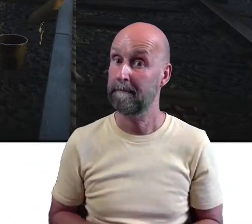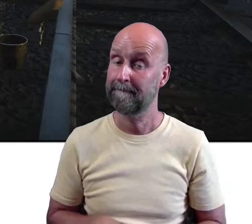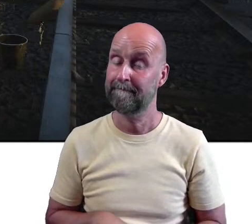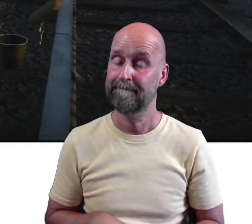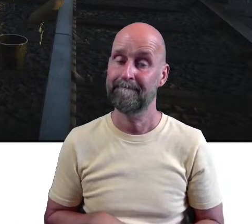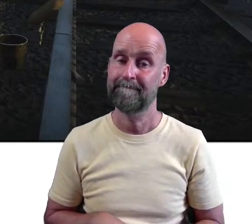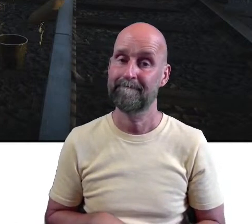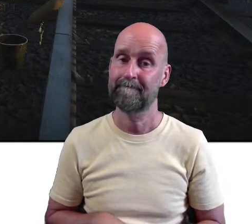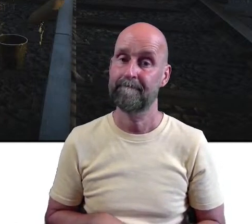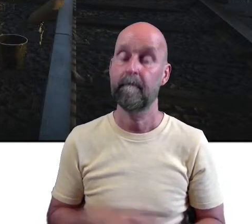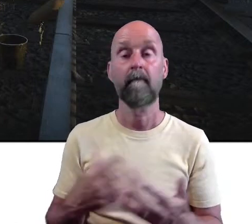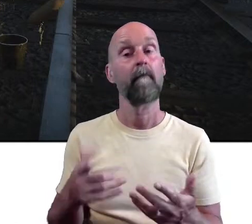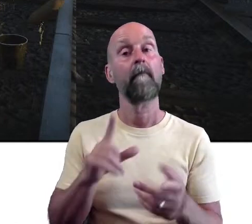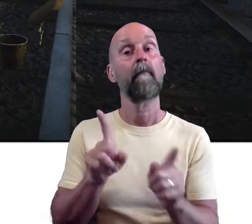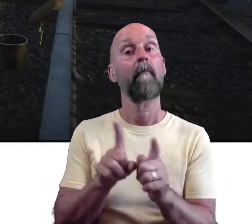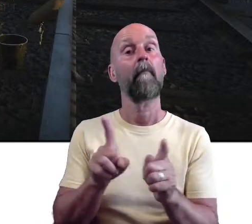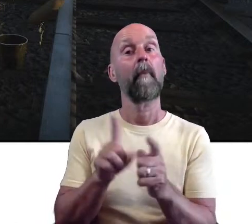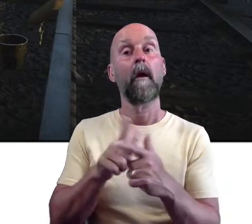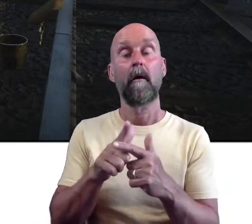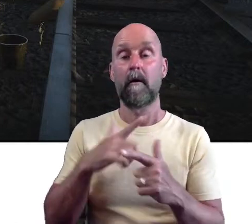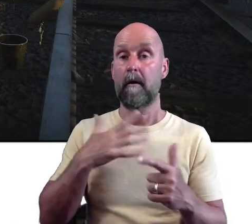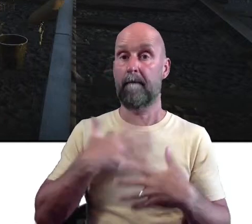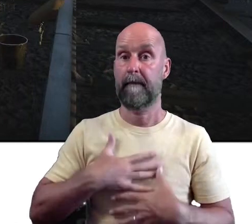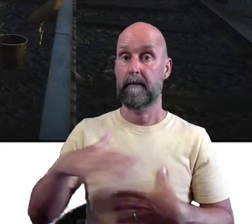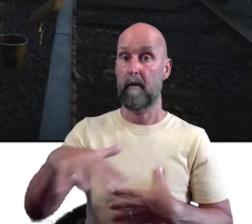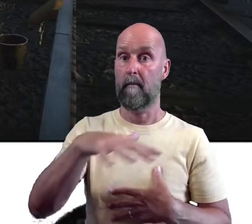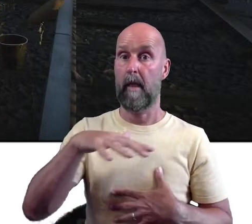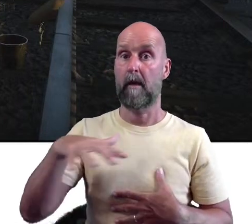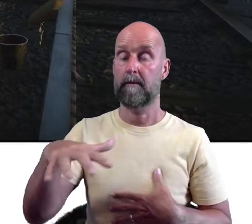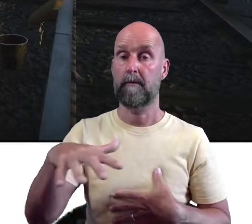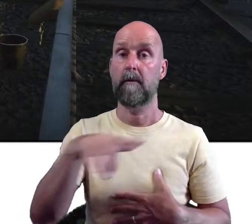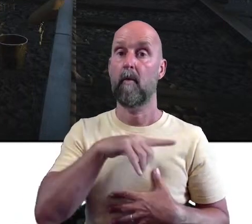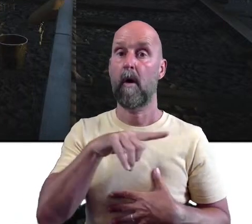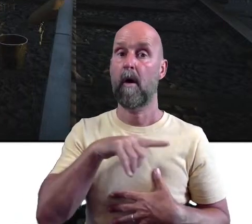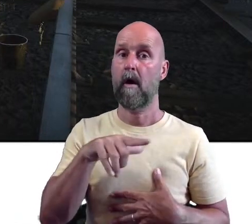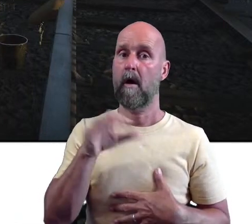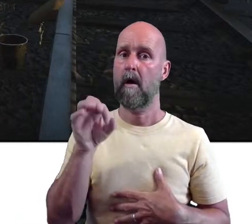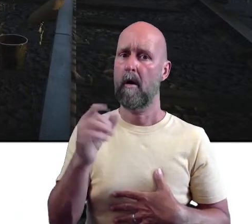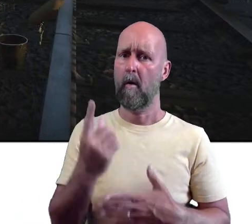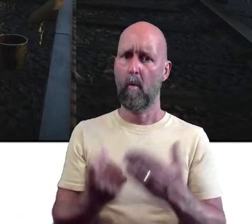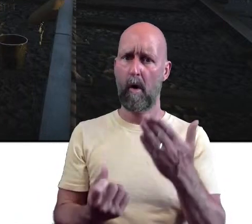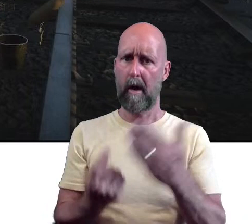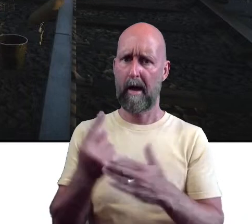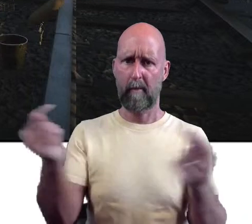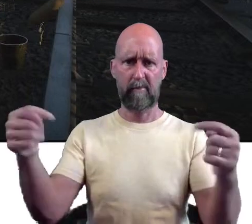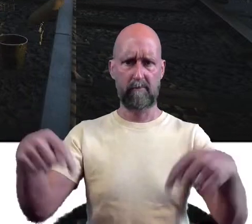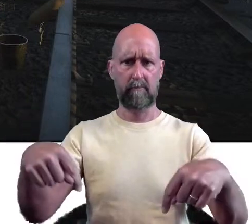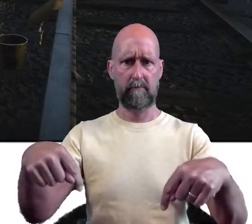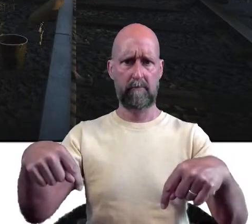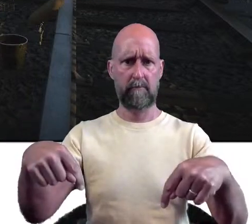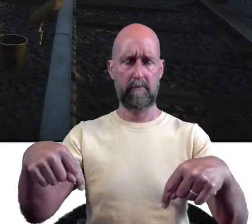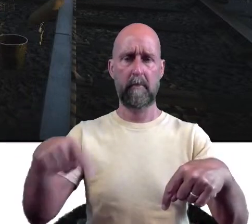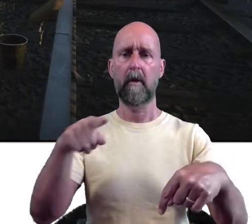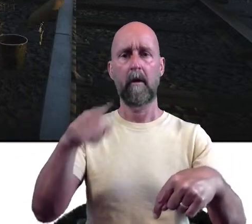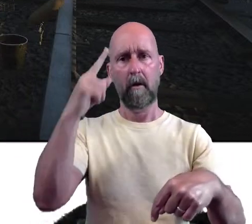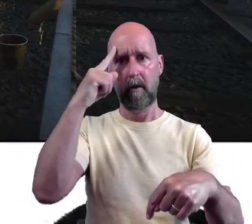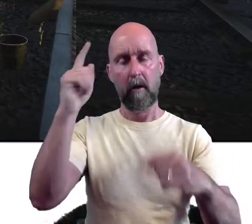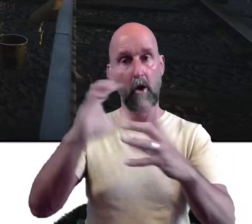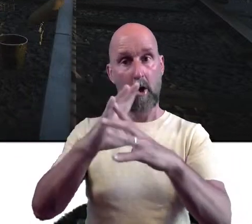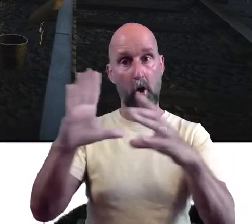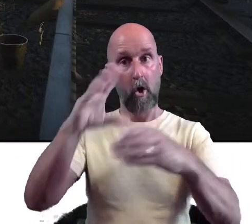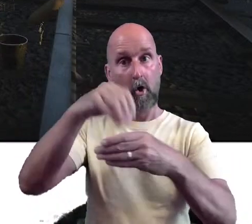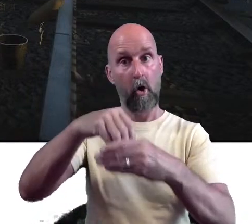And the same thing can apply to physical places too. So by simply asking what happened here, you can create content that tells a